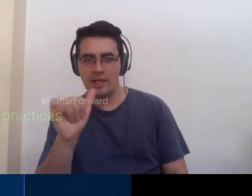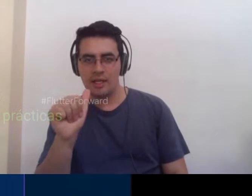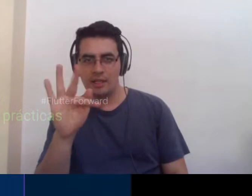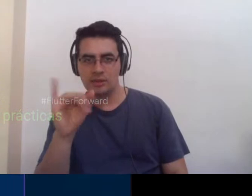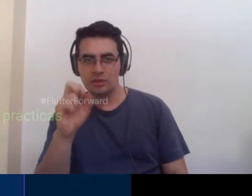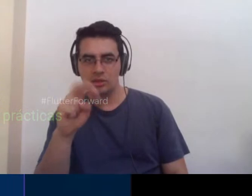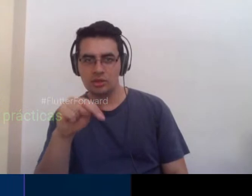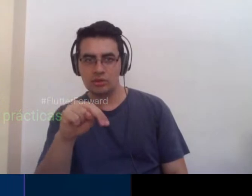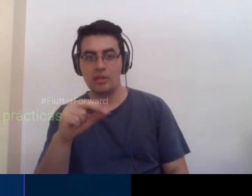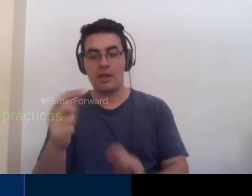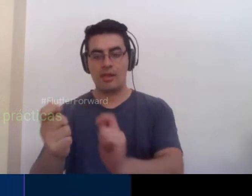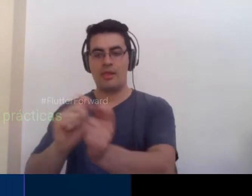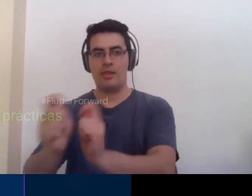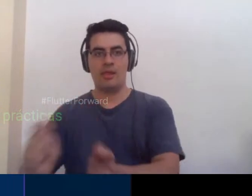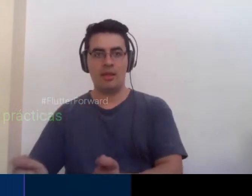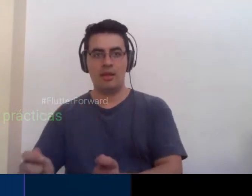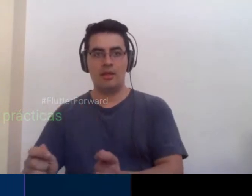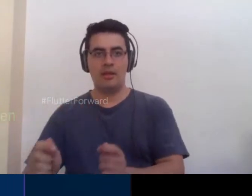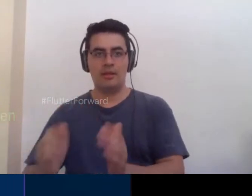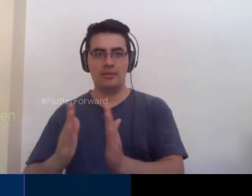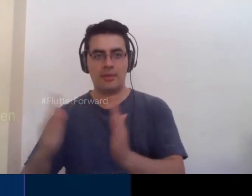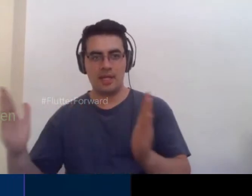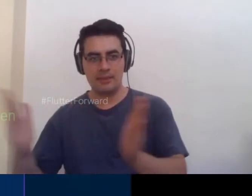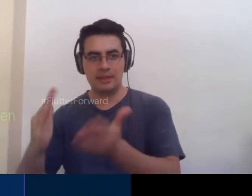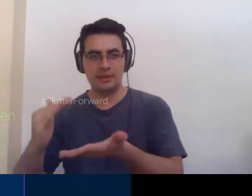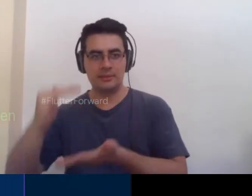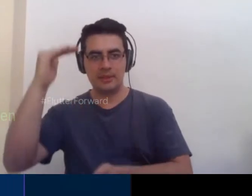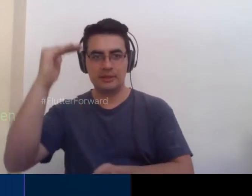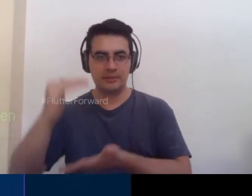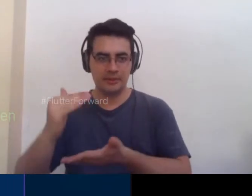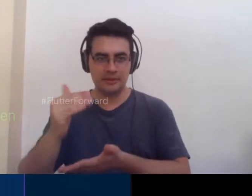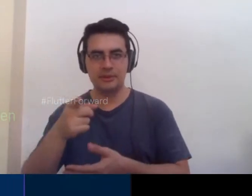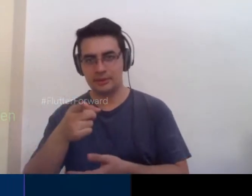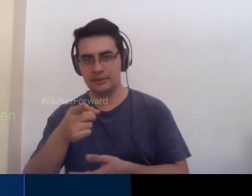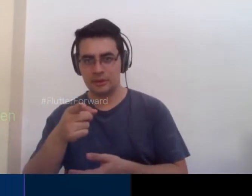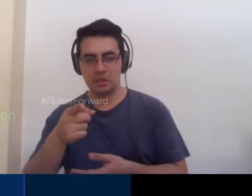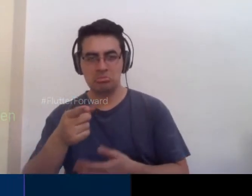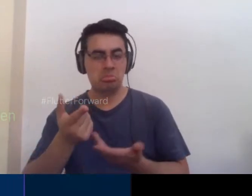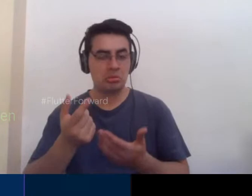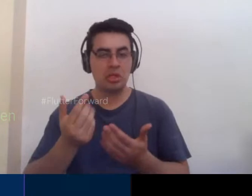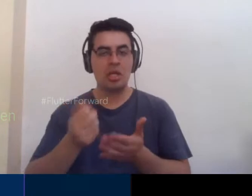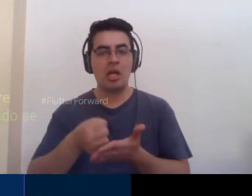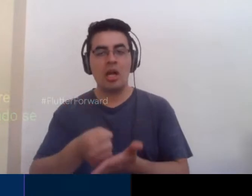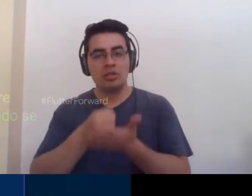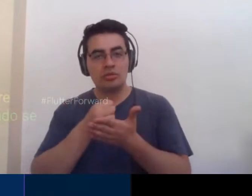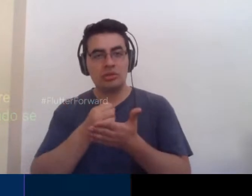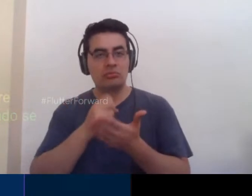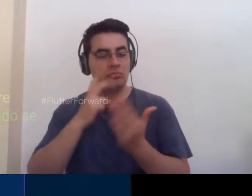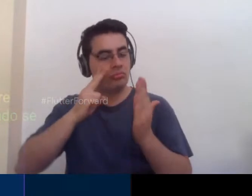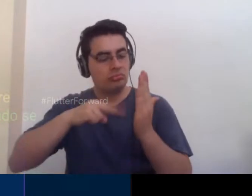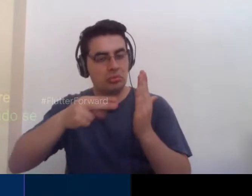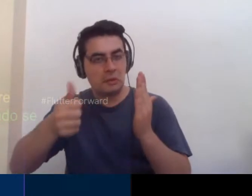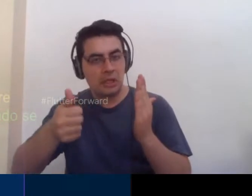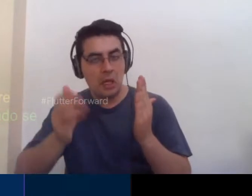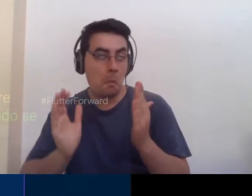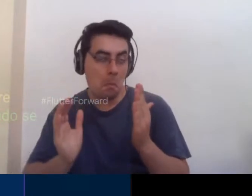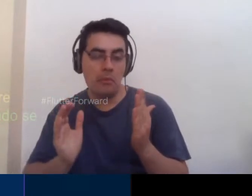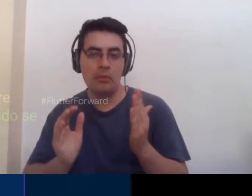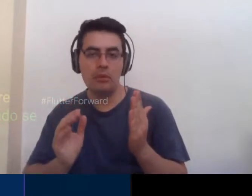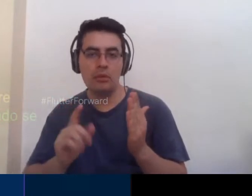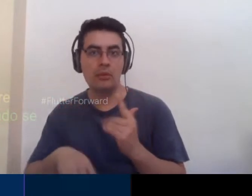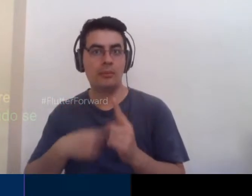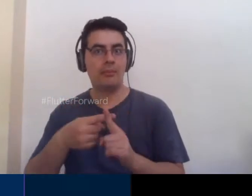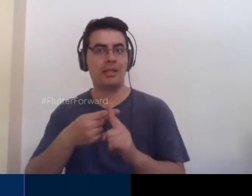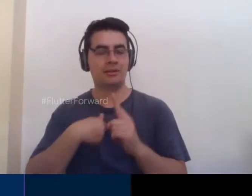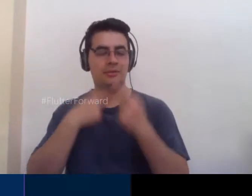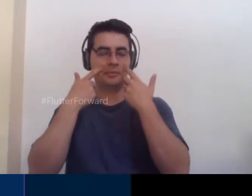Variable fonts can be great for practical things like increasing legibility, but they can also provide a bit of visual flair,